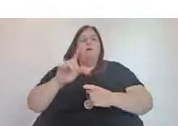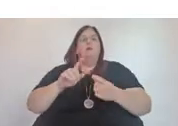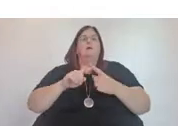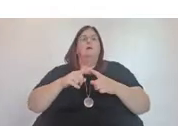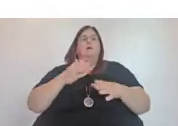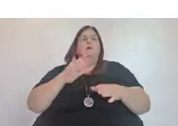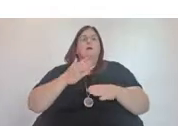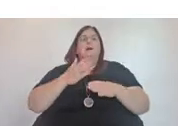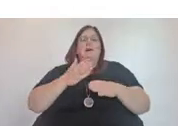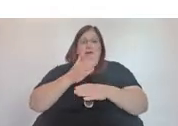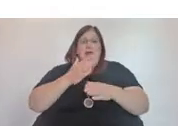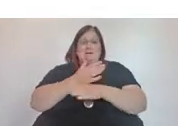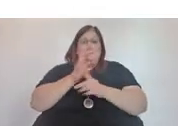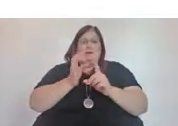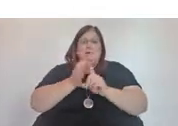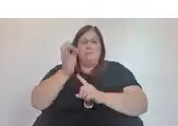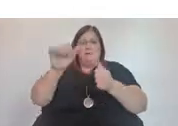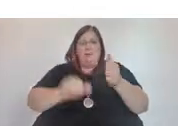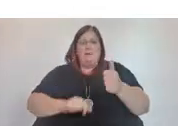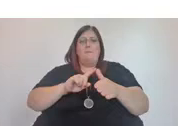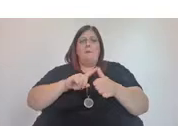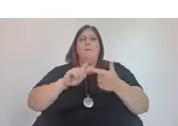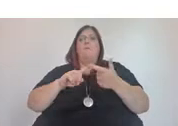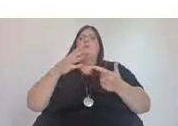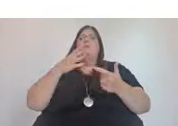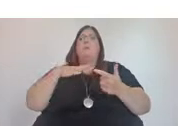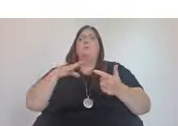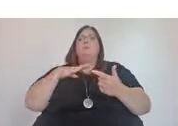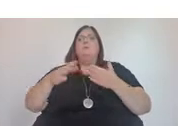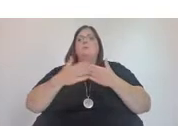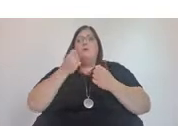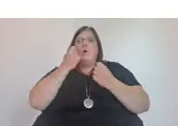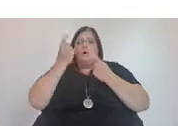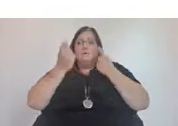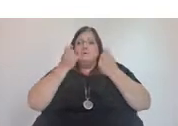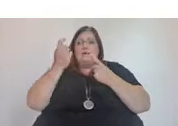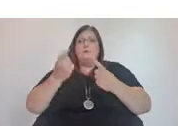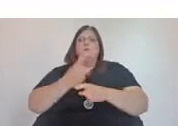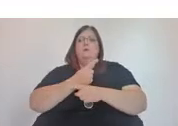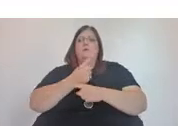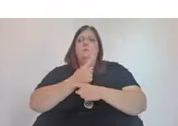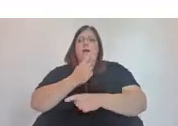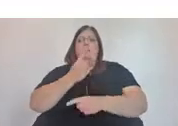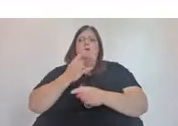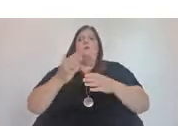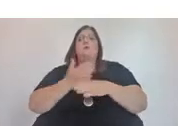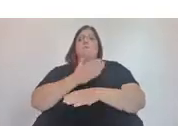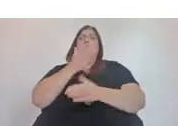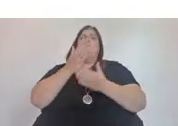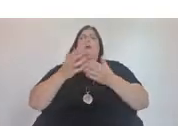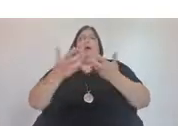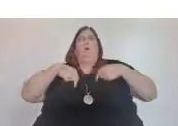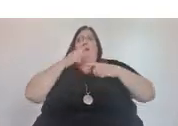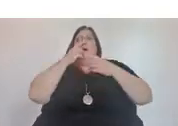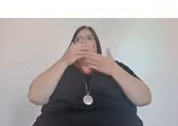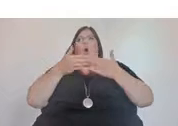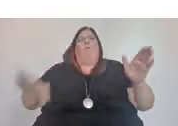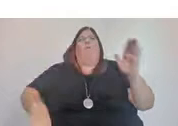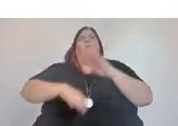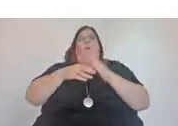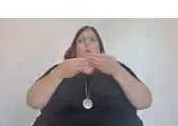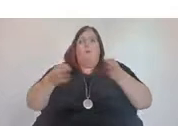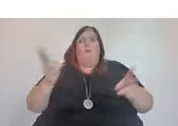programme, working with our practices to really understand the issues they've got in terms of opening up fully again, looking at,